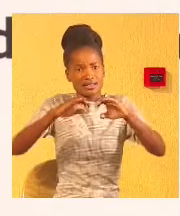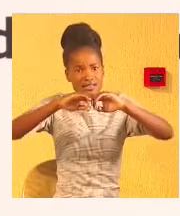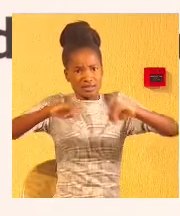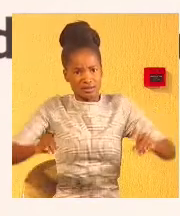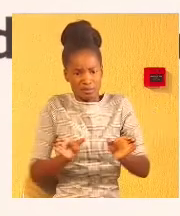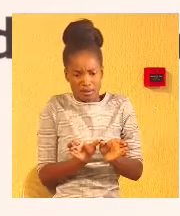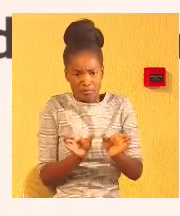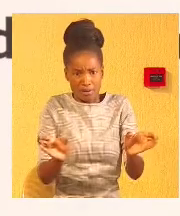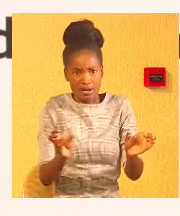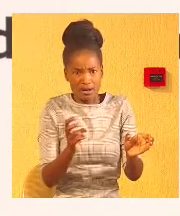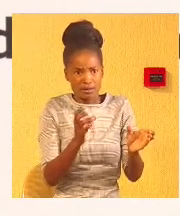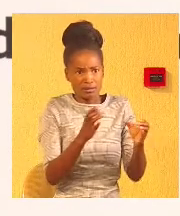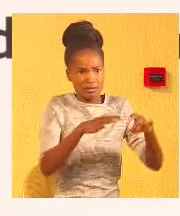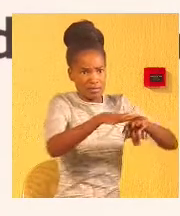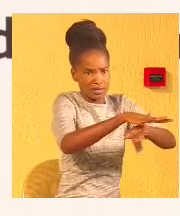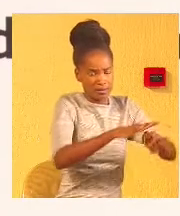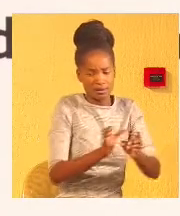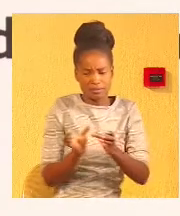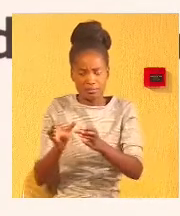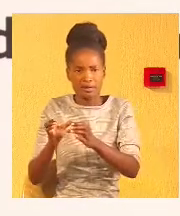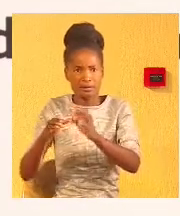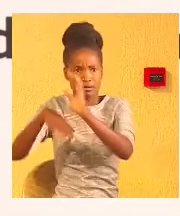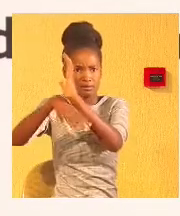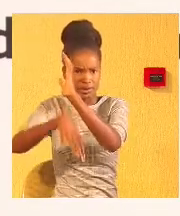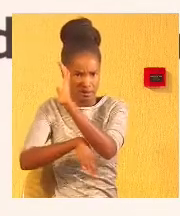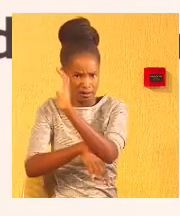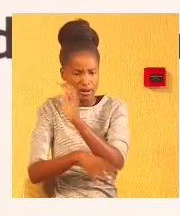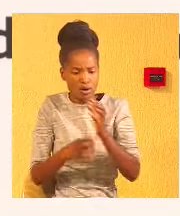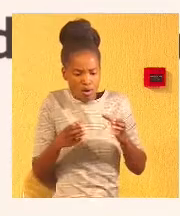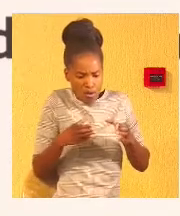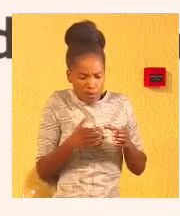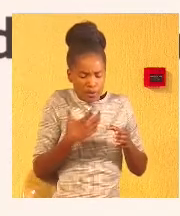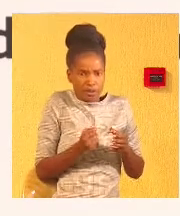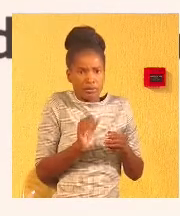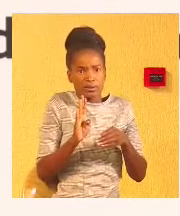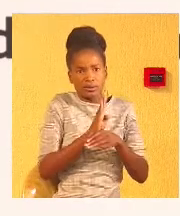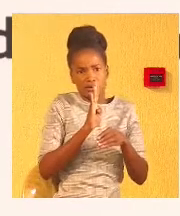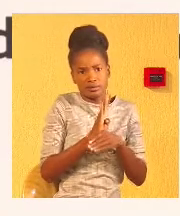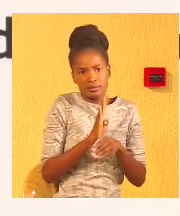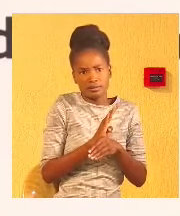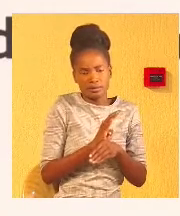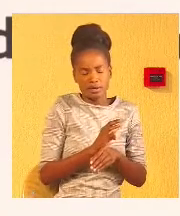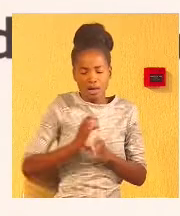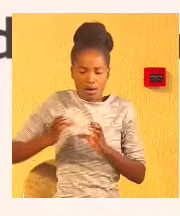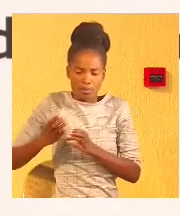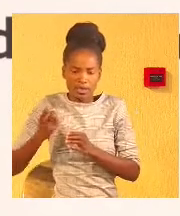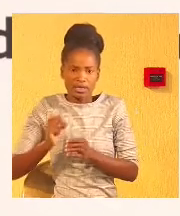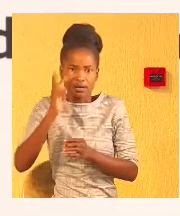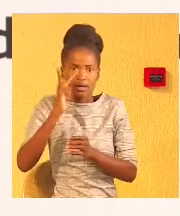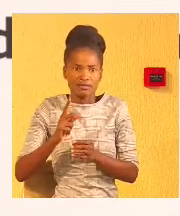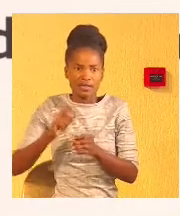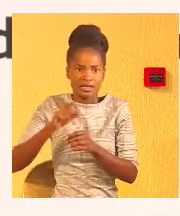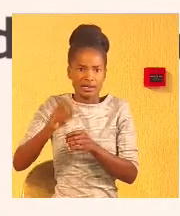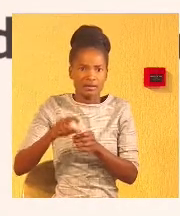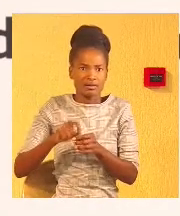you also have your commercial subsector and your communal or subsistence